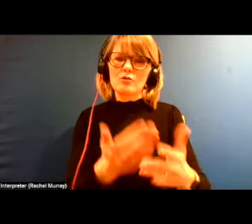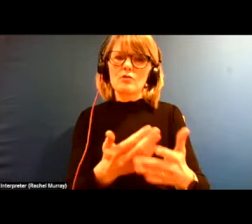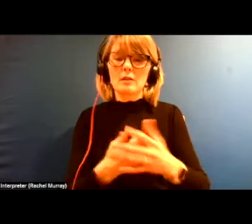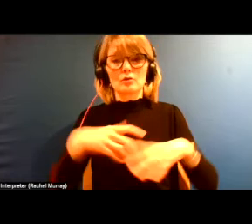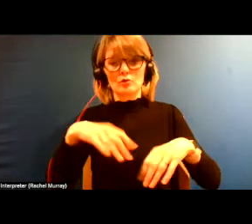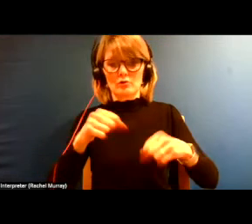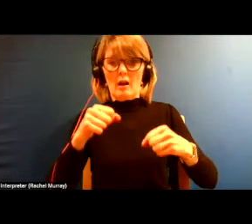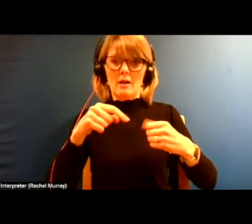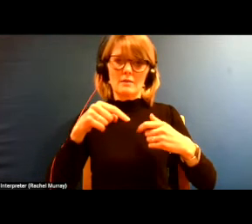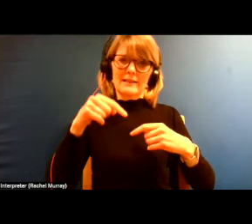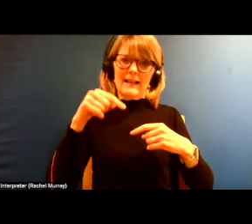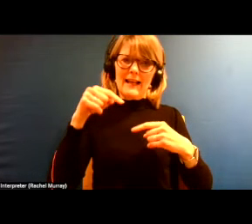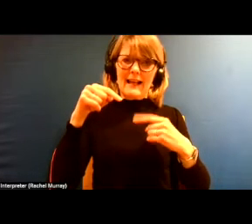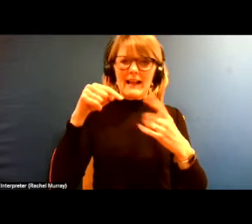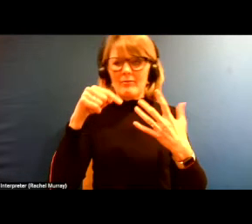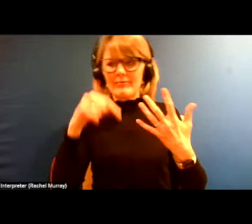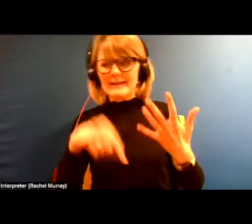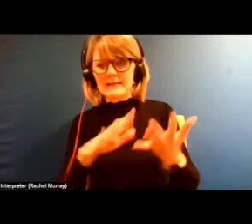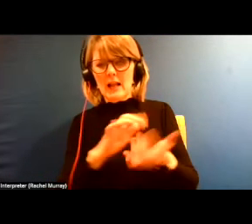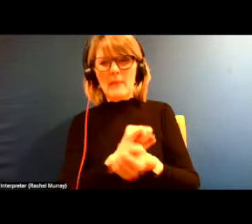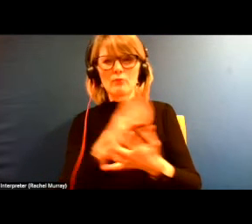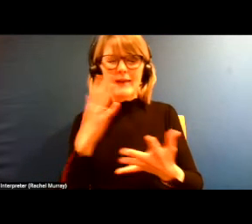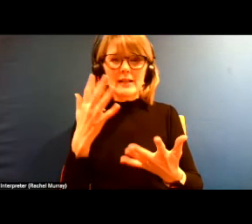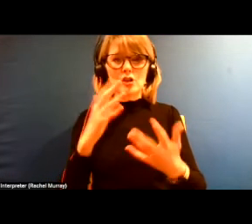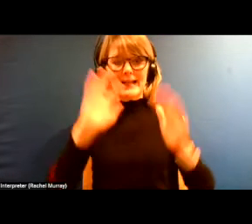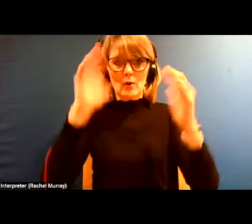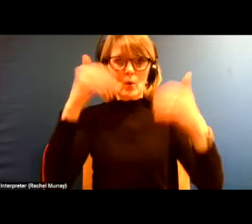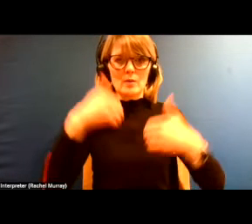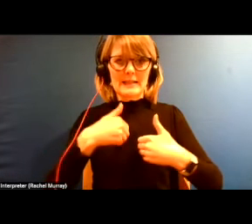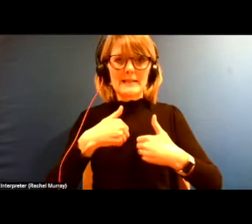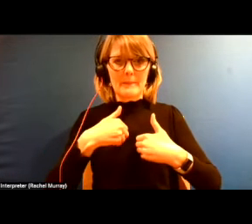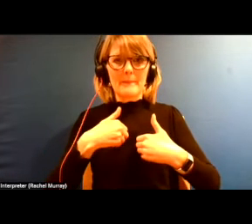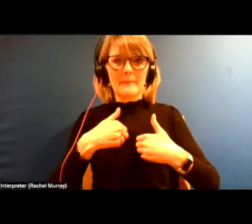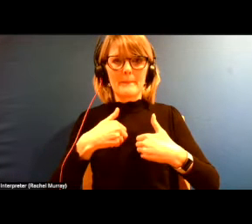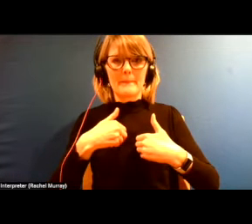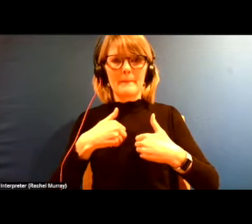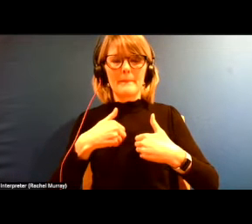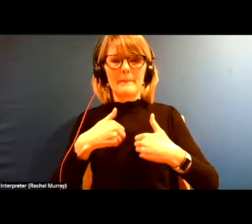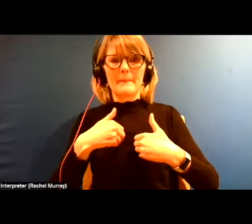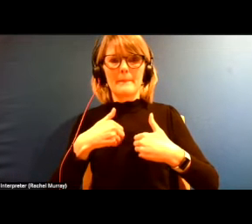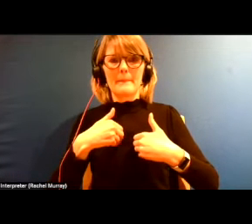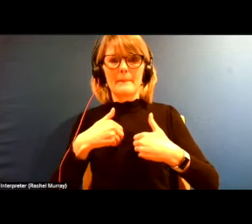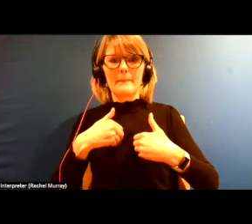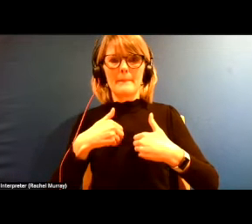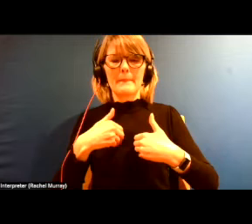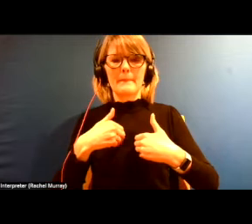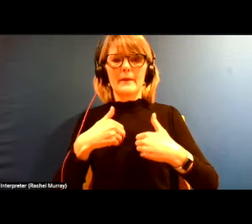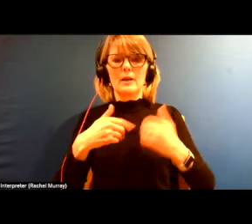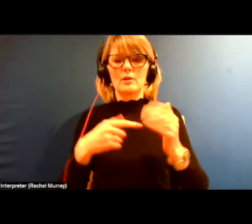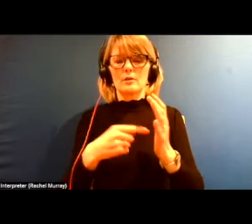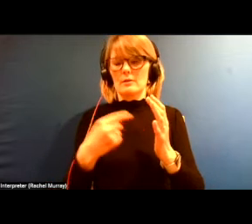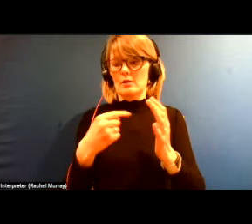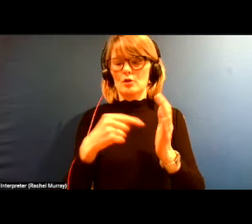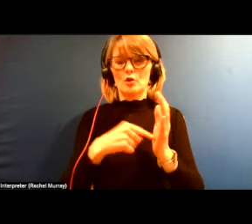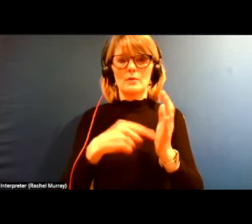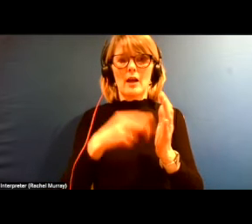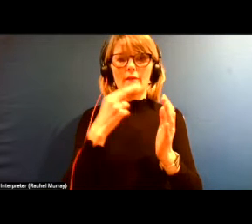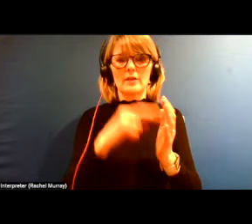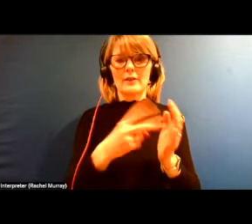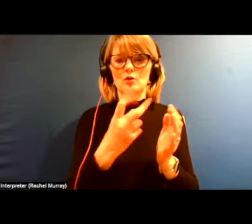this case for the need for liberation in autism. On Tuesday afternoon in 2018, in